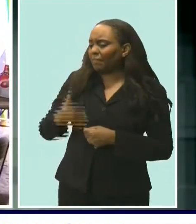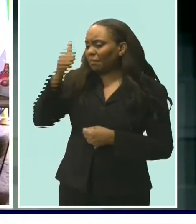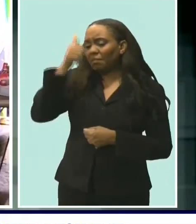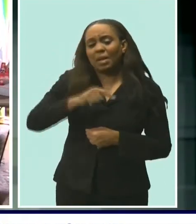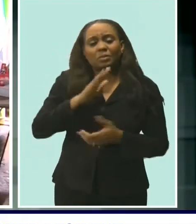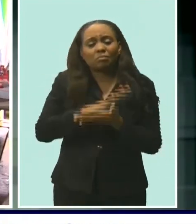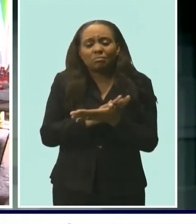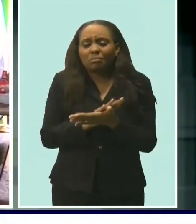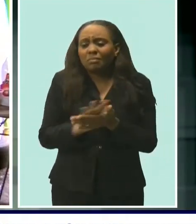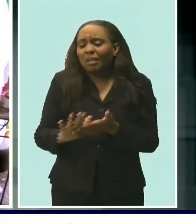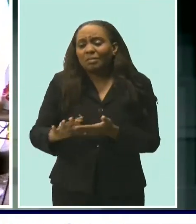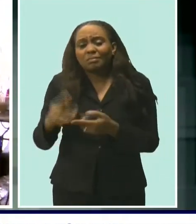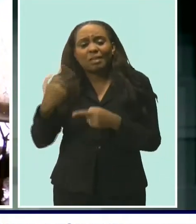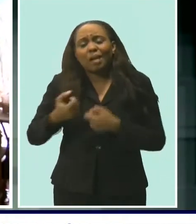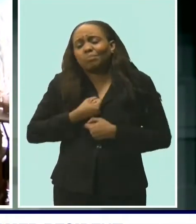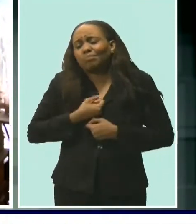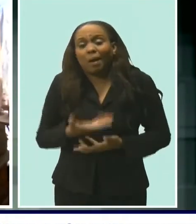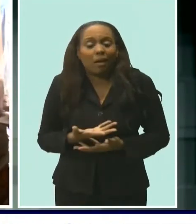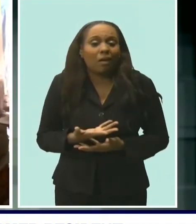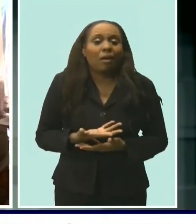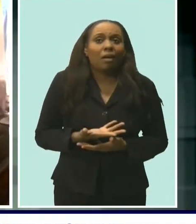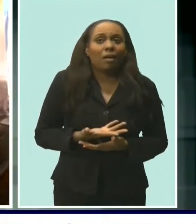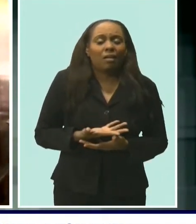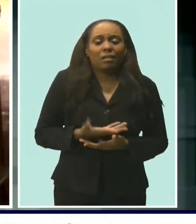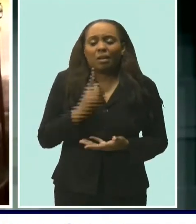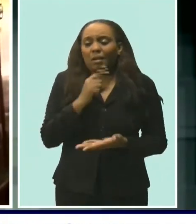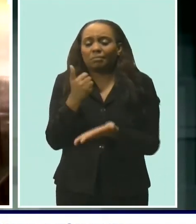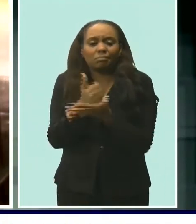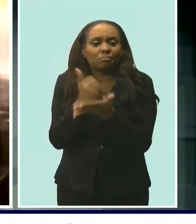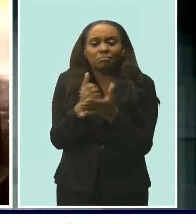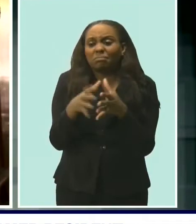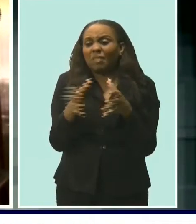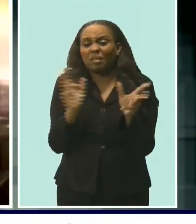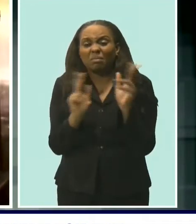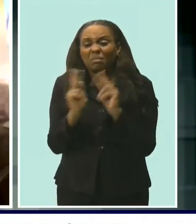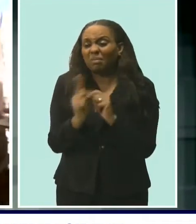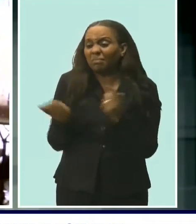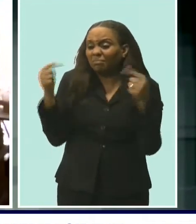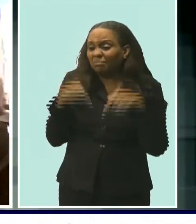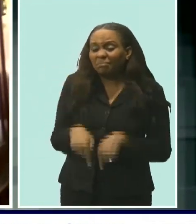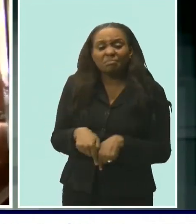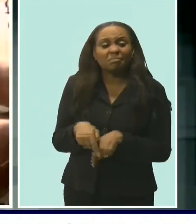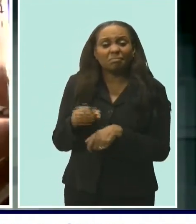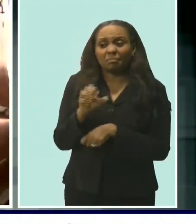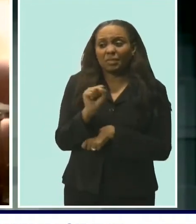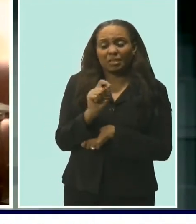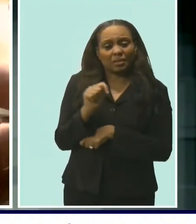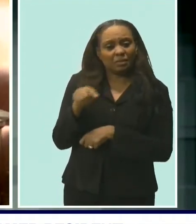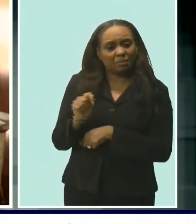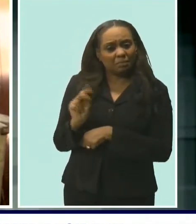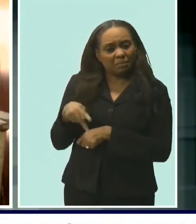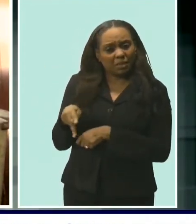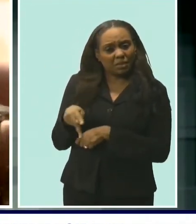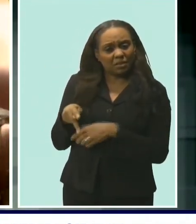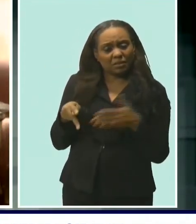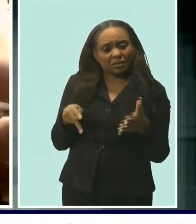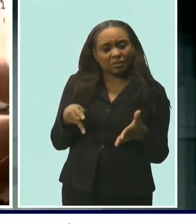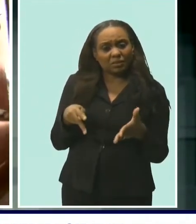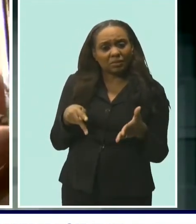express. Owen helped me a lot, the people that are here in St. Peter.